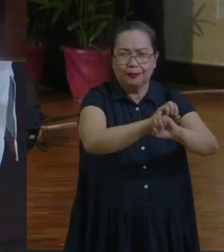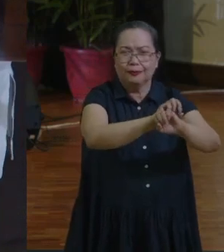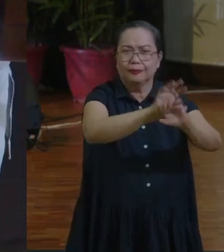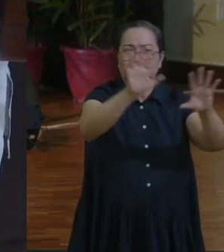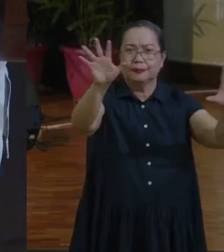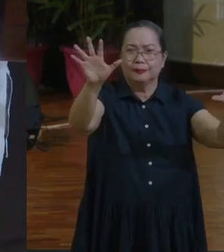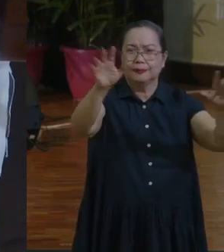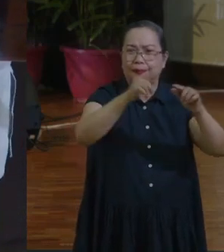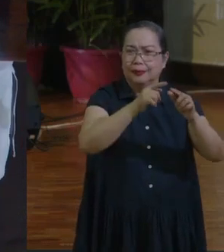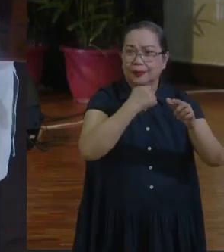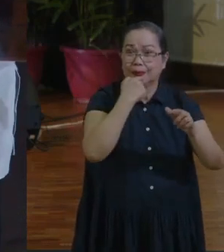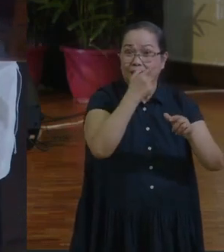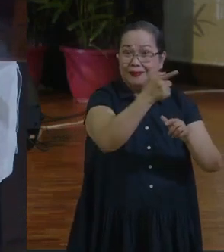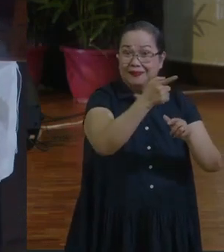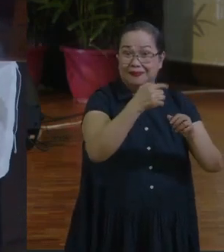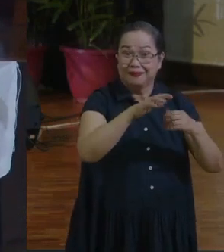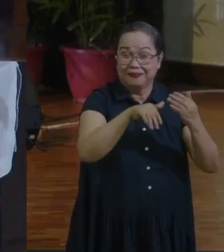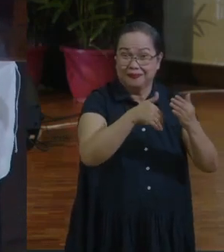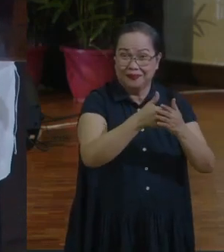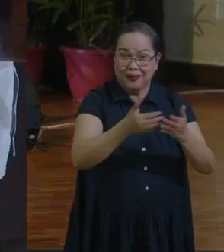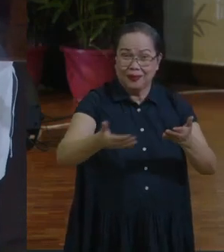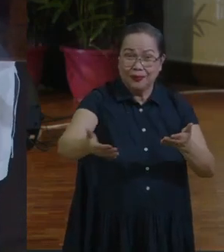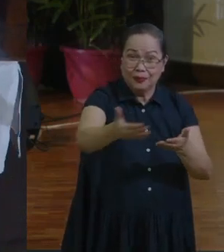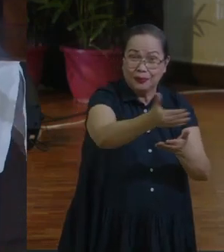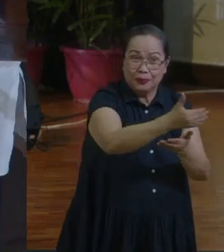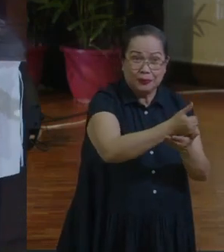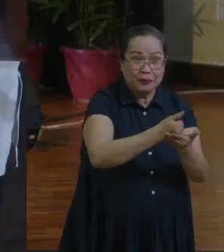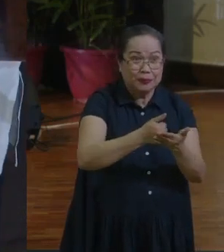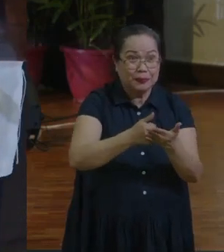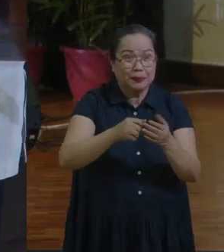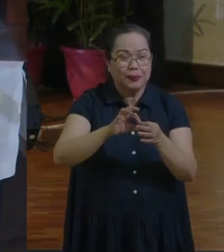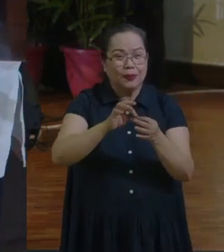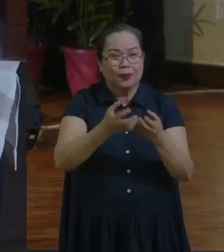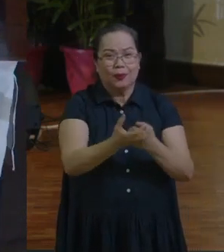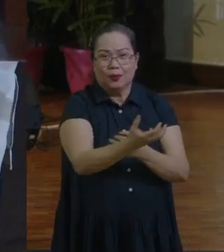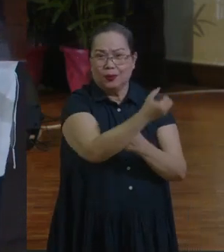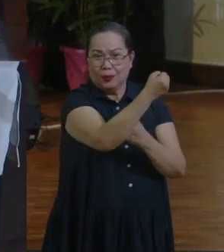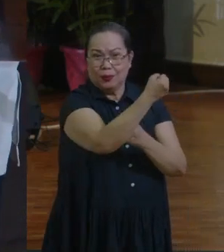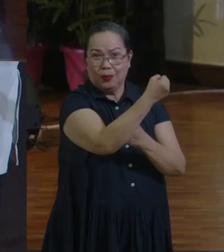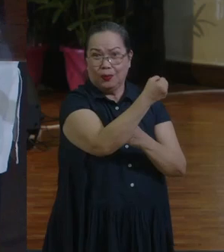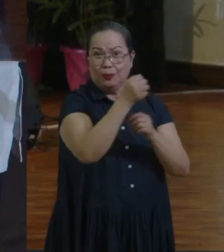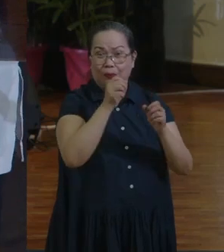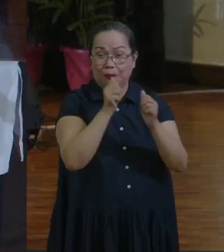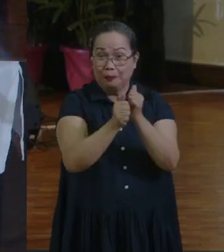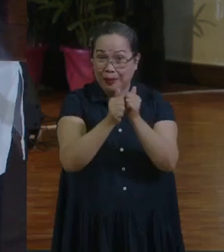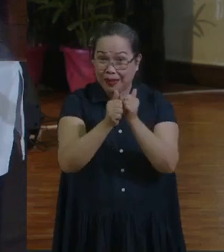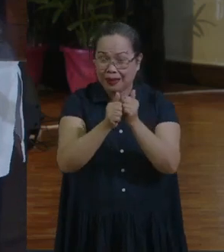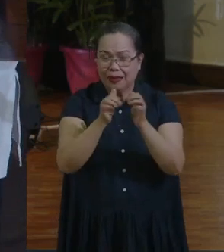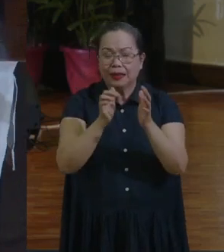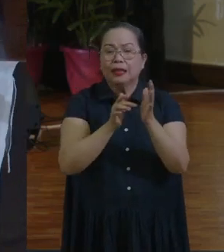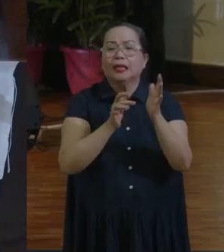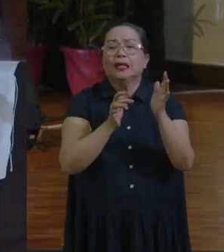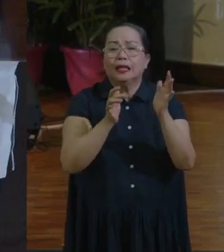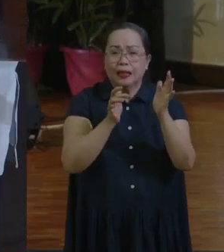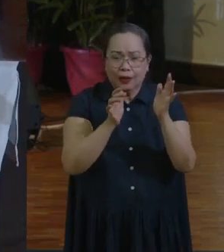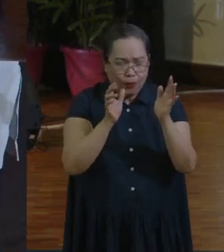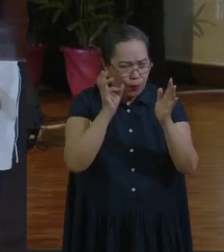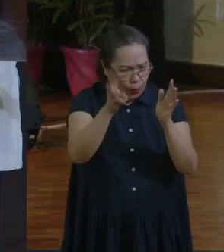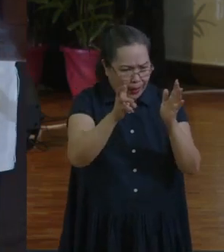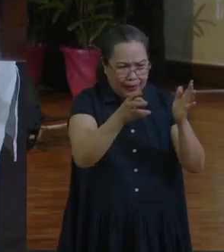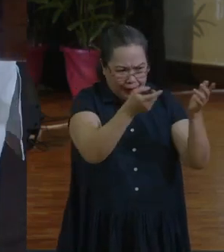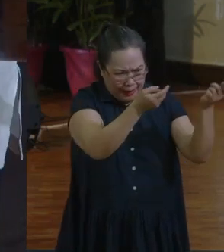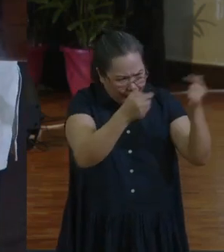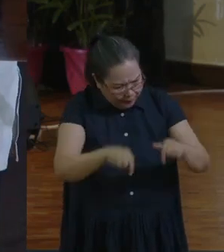his threshing floor and to gather the wheat into his barn. Darating daw ang Mesiyas